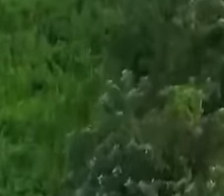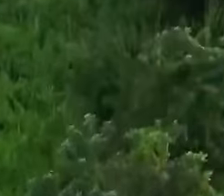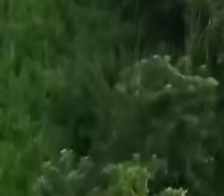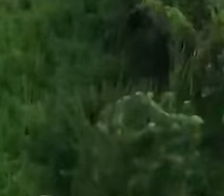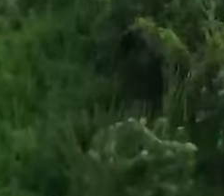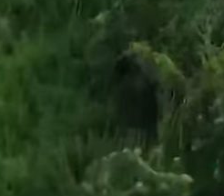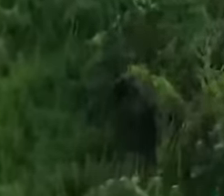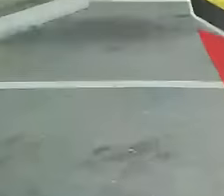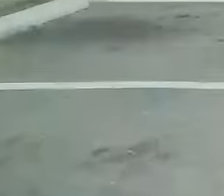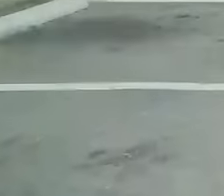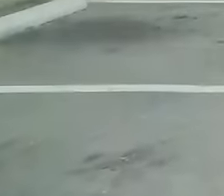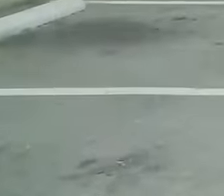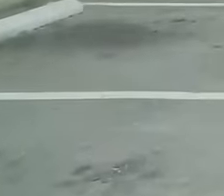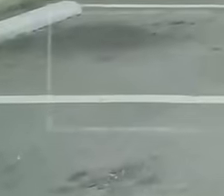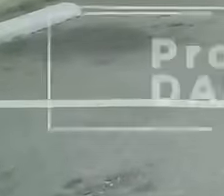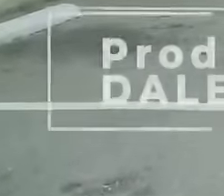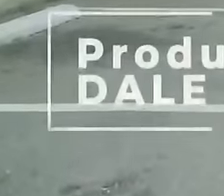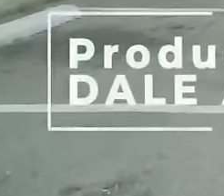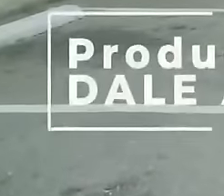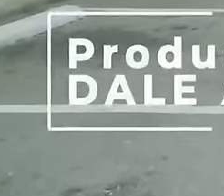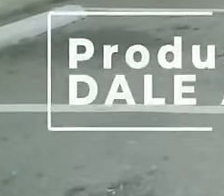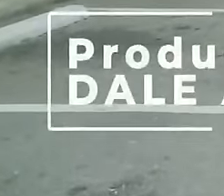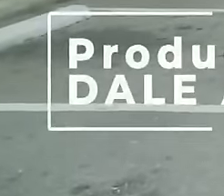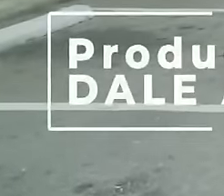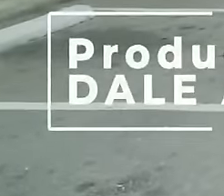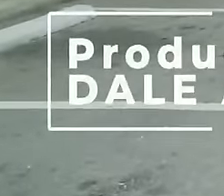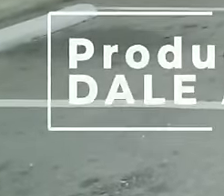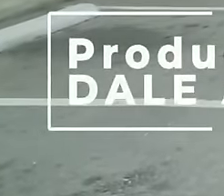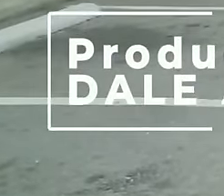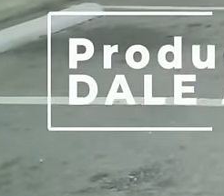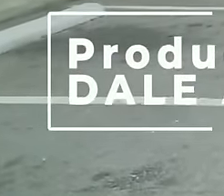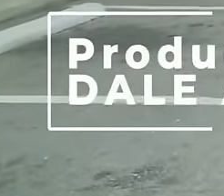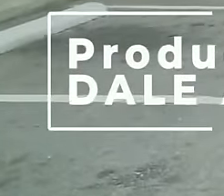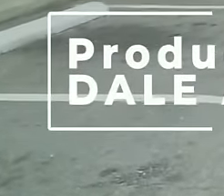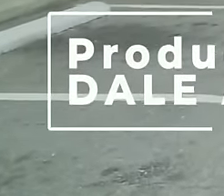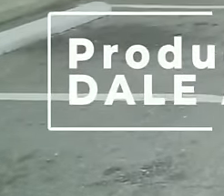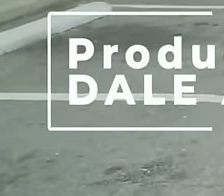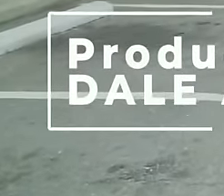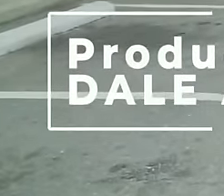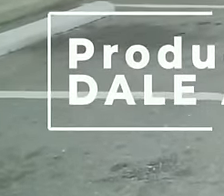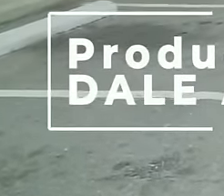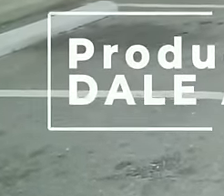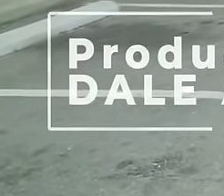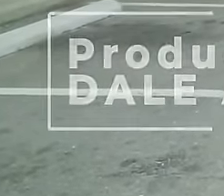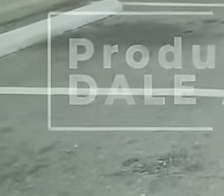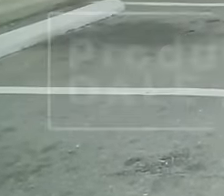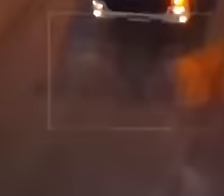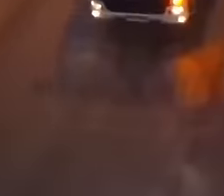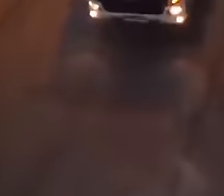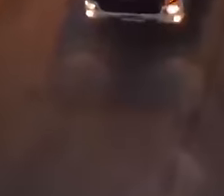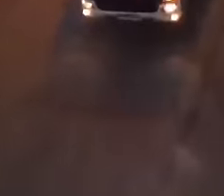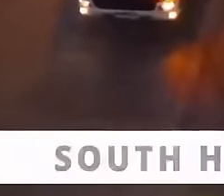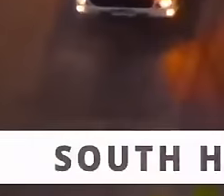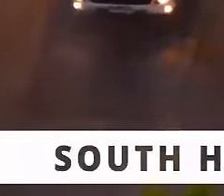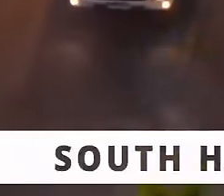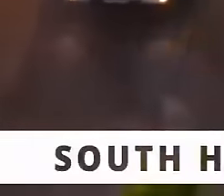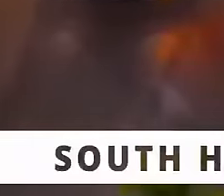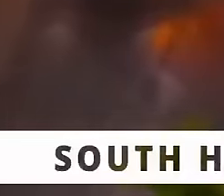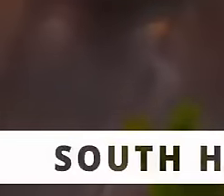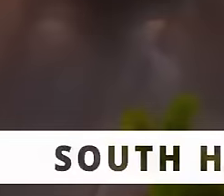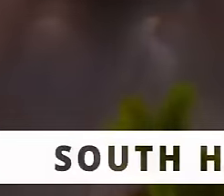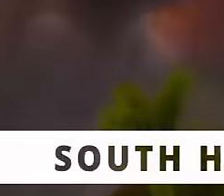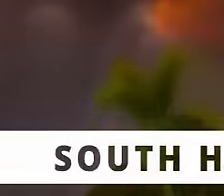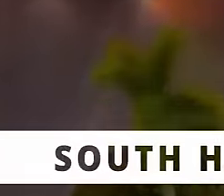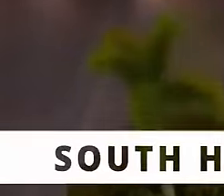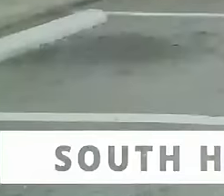Do you need tires? My name is Dale Ali from Annan Low Price Industrial Tires. We are located at South Haven Mall in DB.